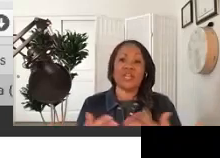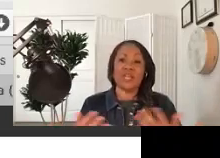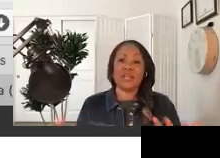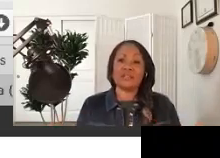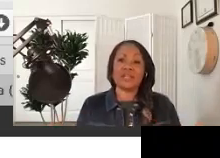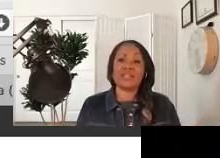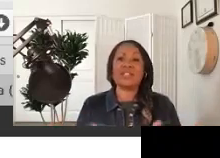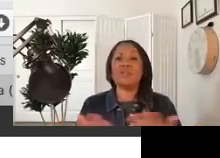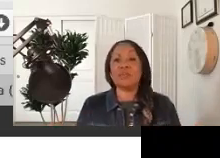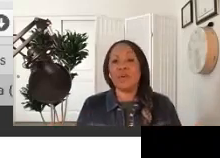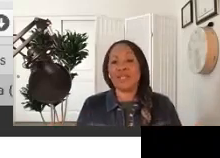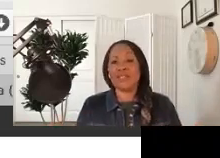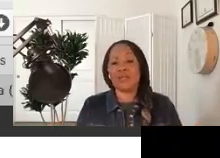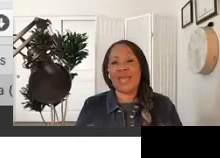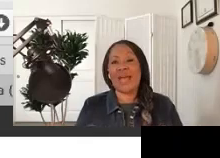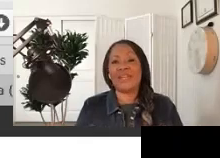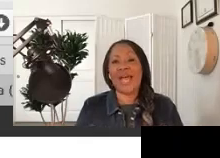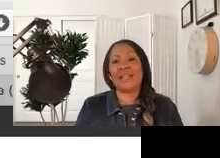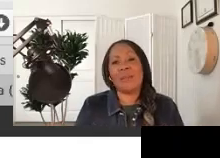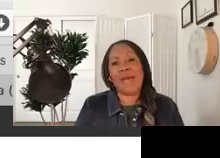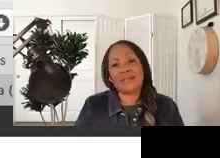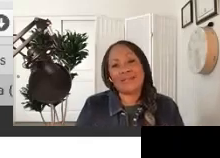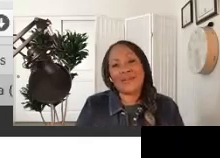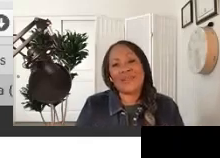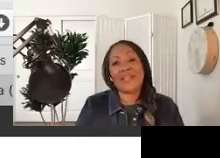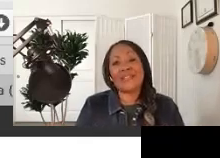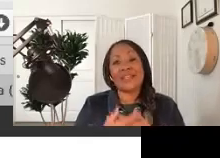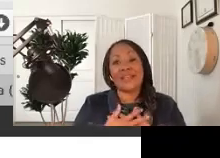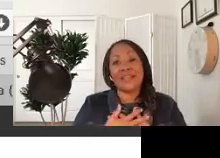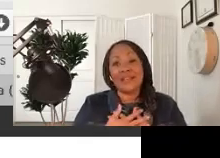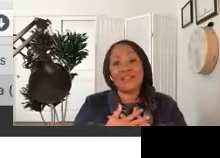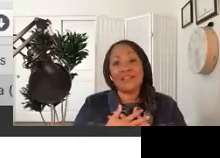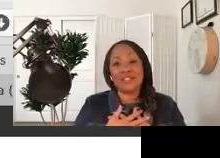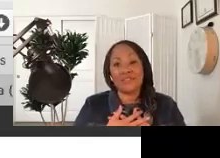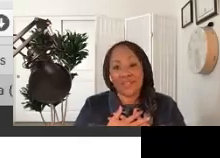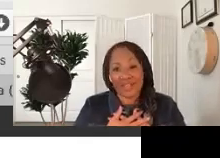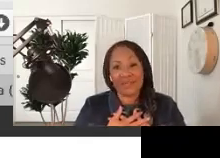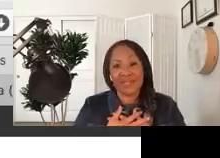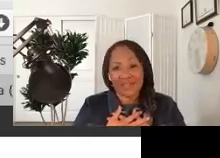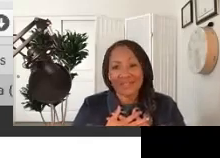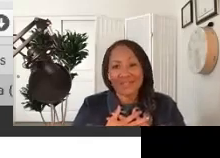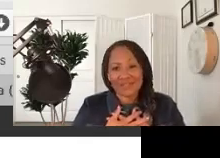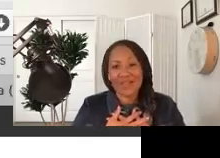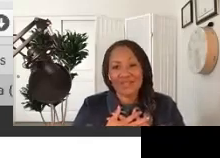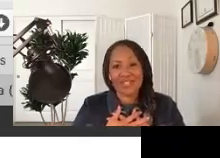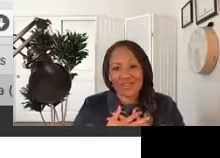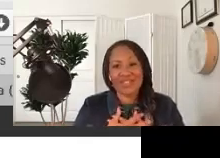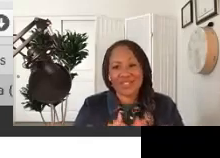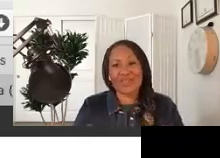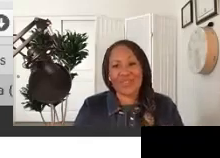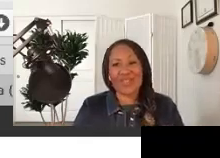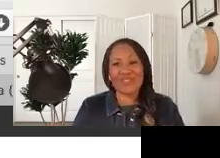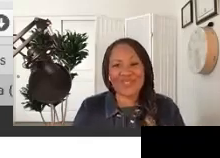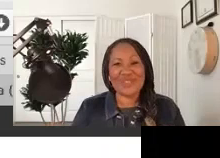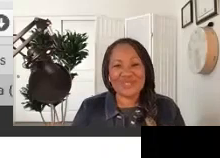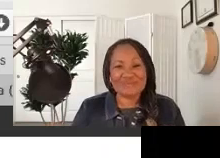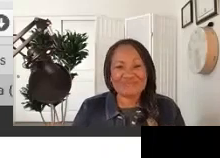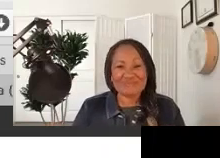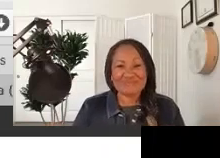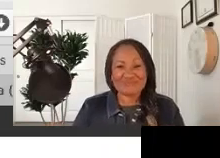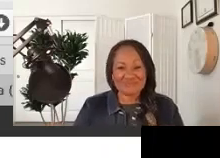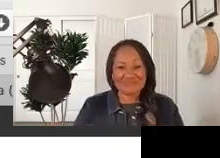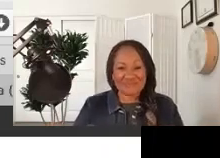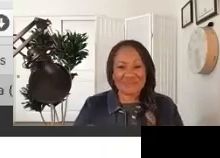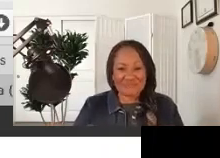research, and it's accessible in ways that we haven't had in the past. So thanks again, Felice, for letting me share this with all of you. This has